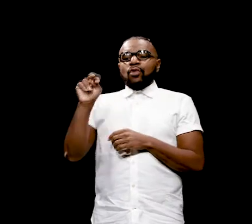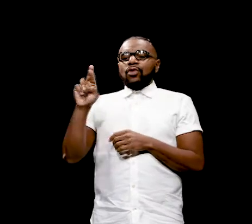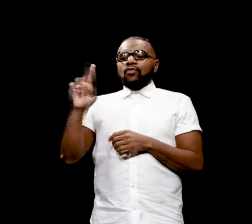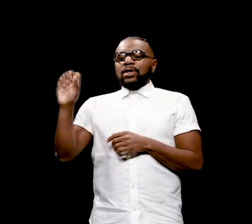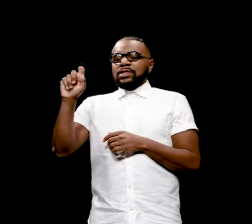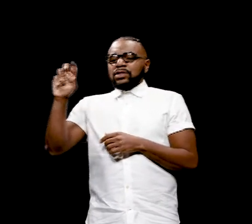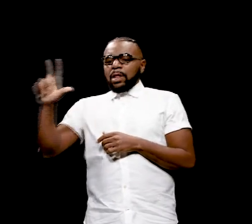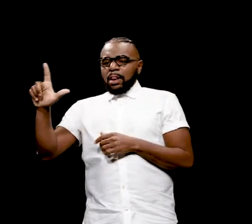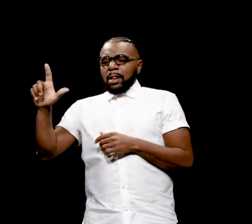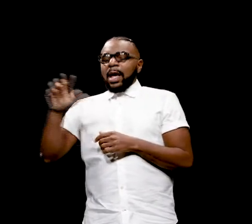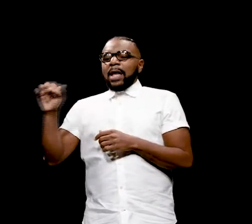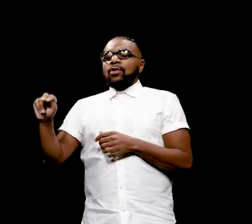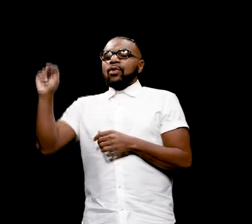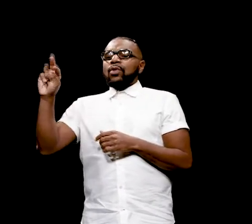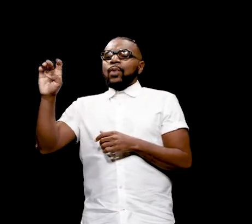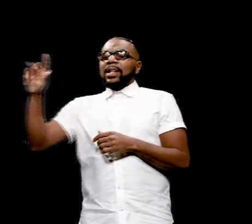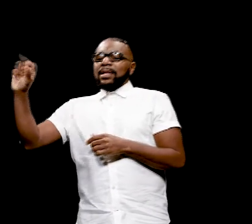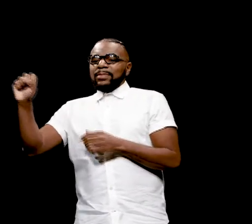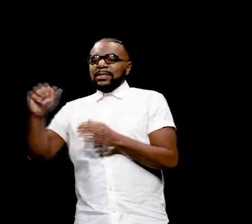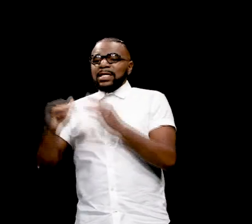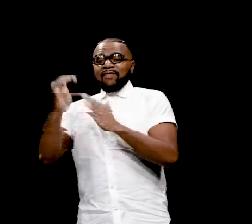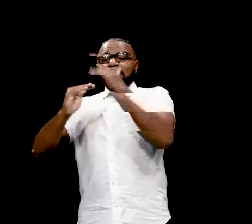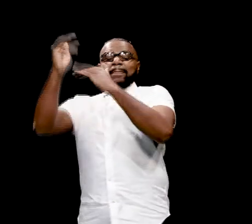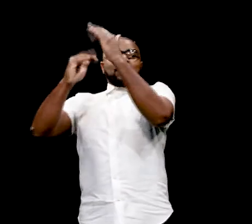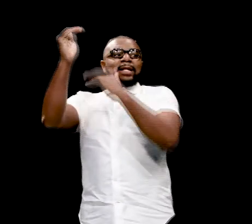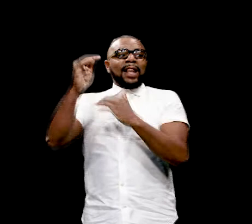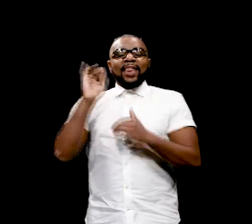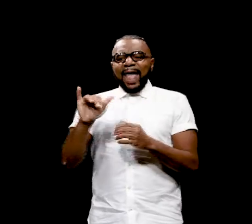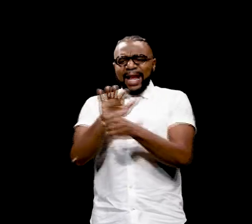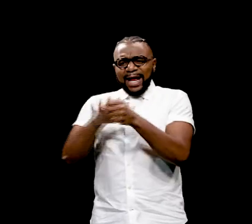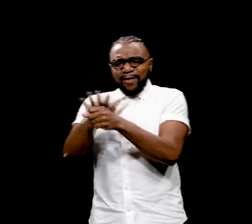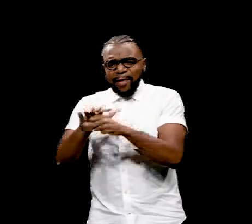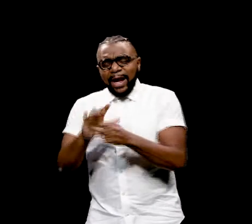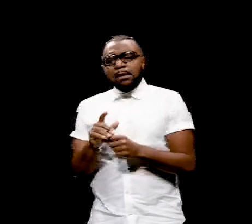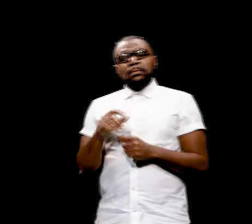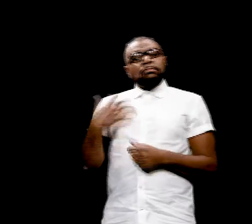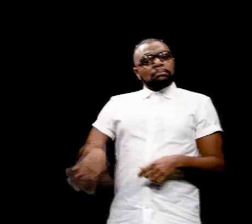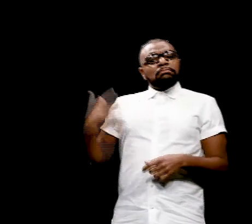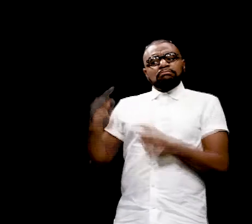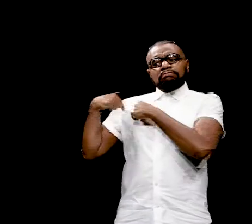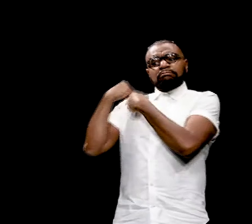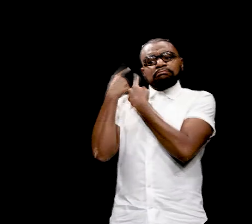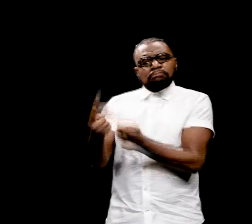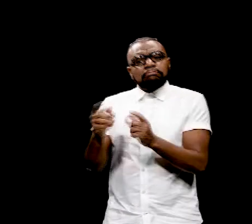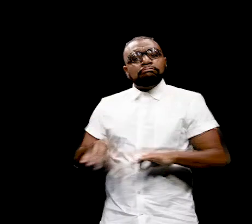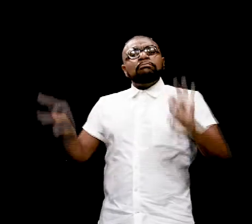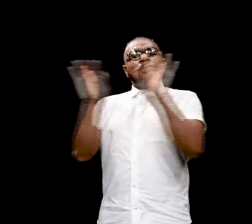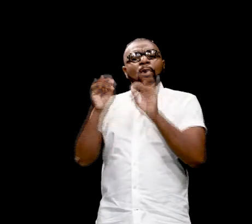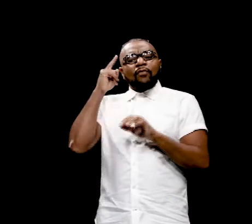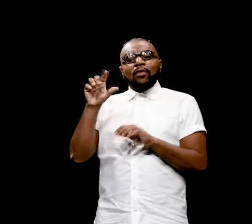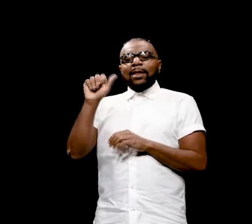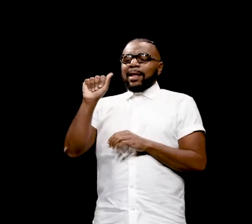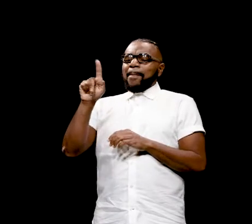Williams development, that's a development that has a huge historical significance to the historic Albina community, and